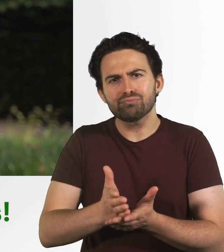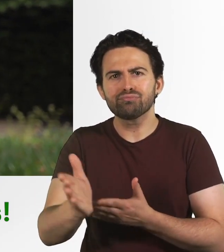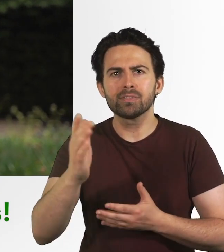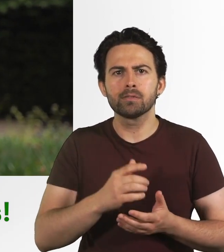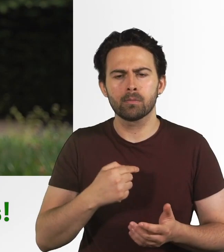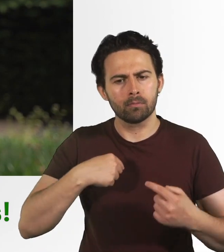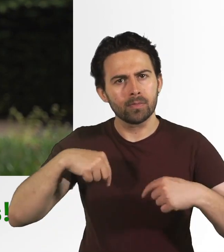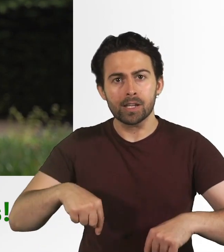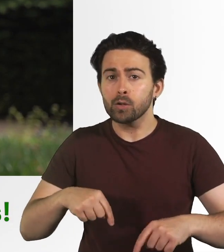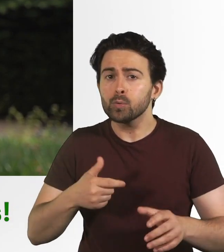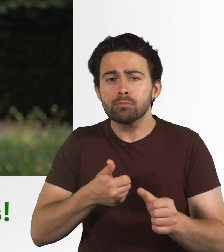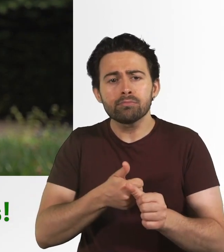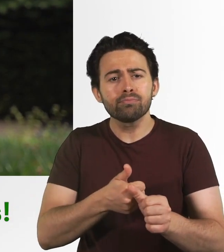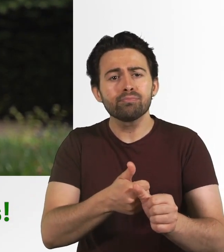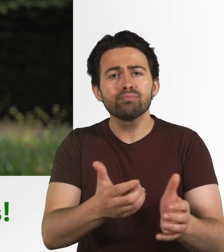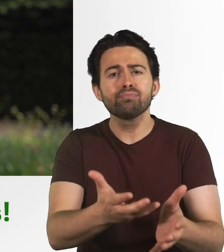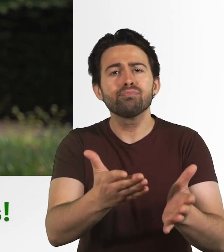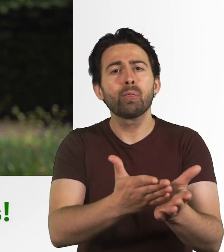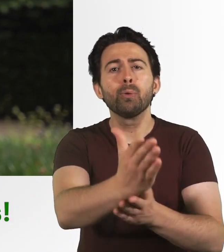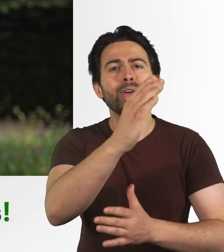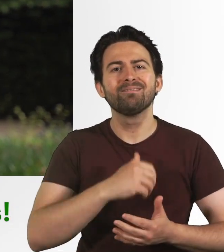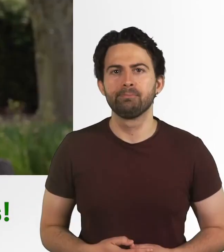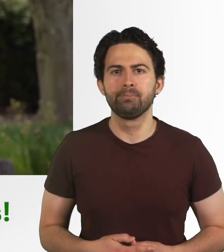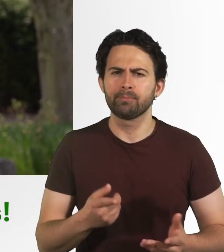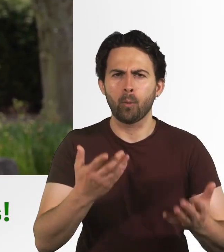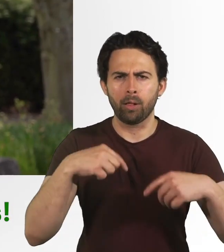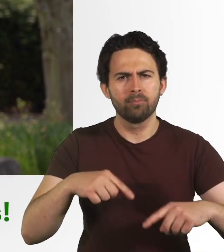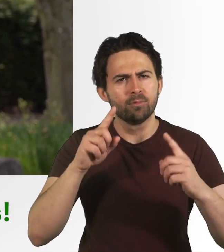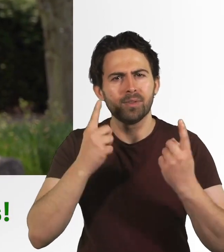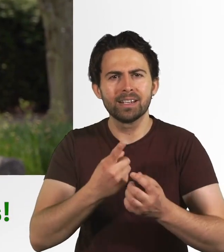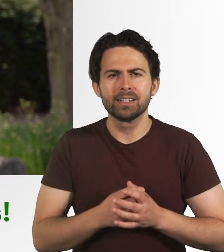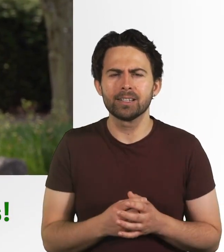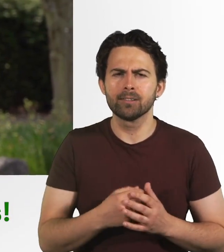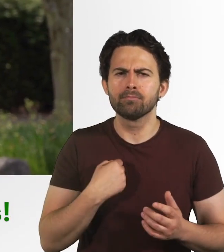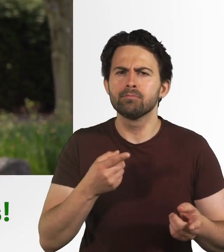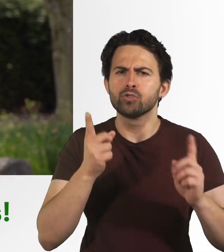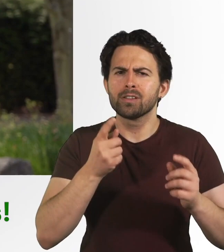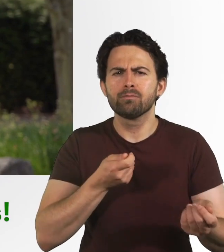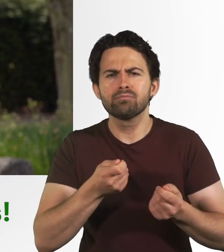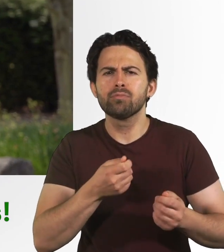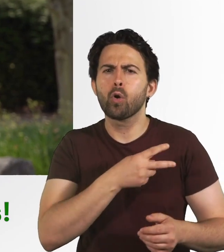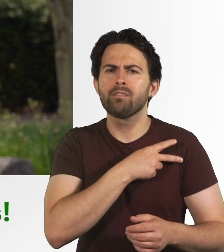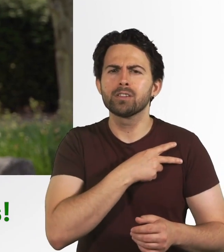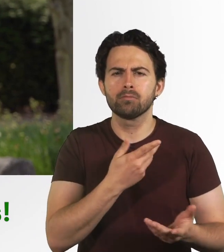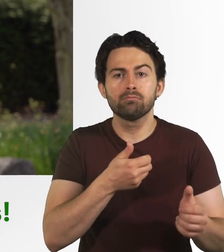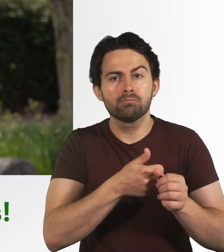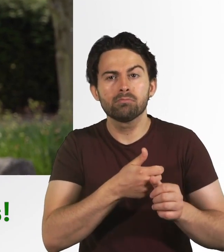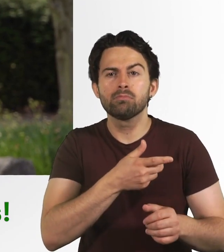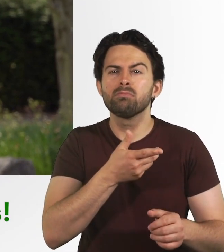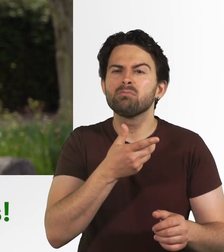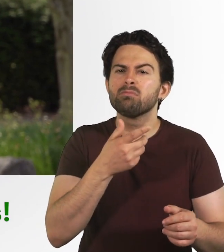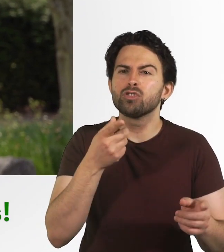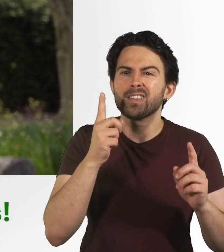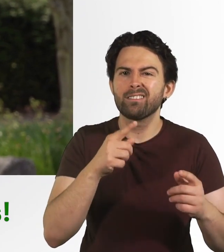fullest extent. We're here to support and guide you all the way. Hello and a warm welcome to SRUC. I'm Chief Operating Officer